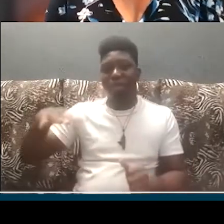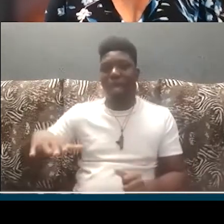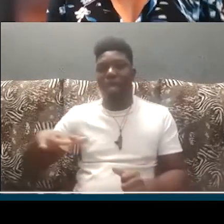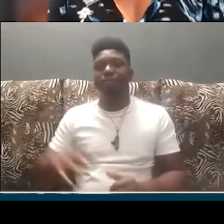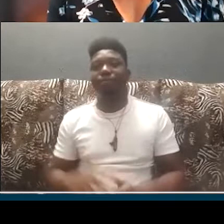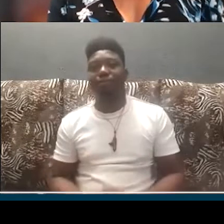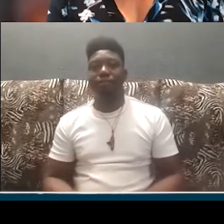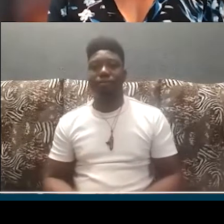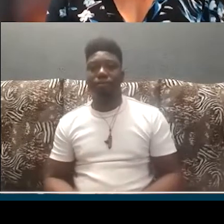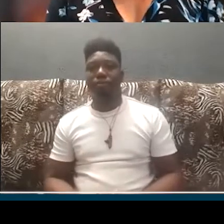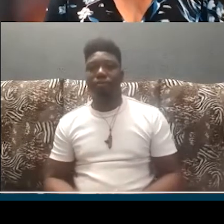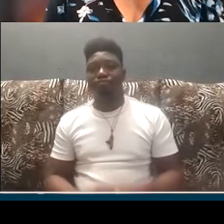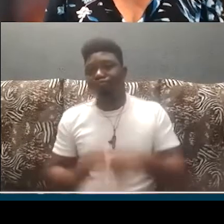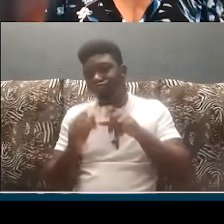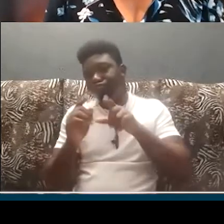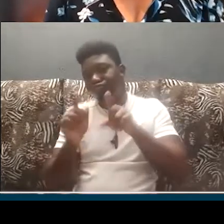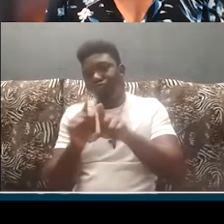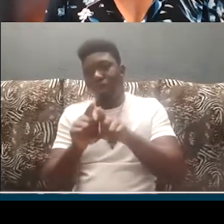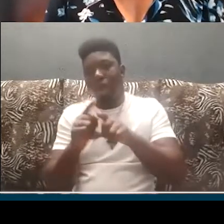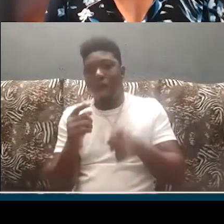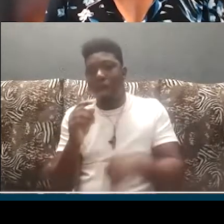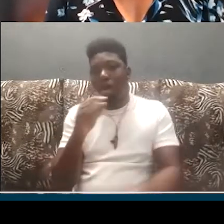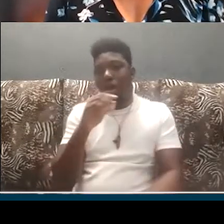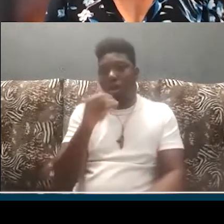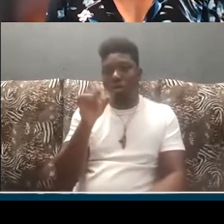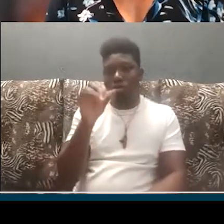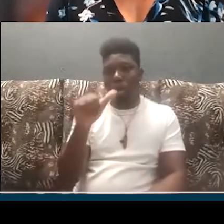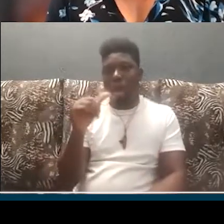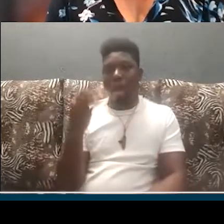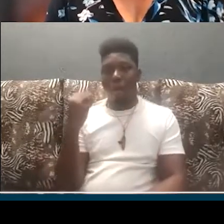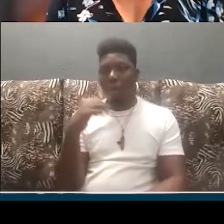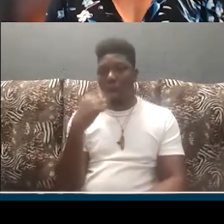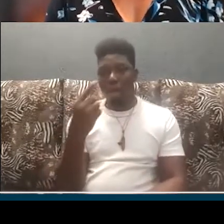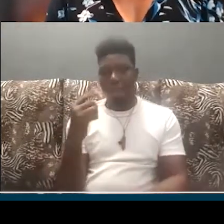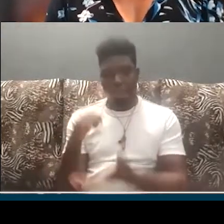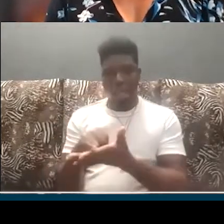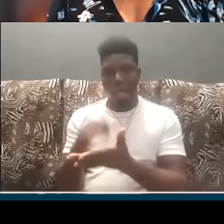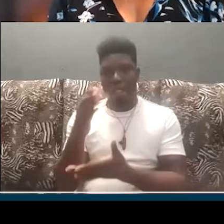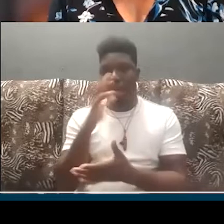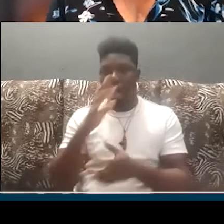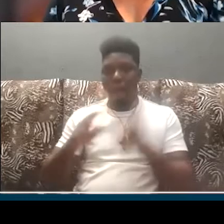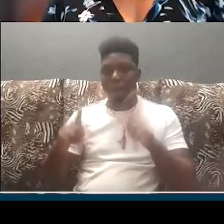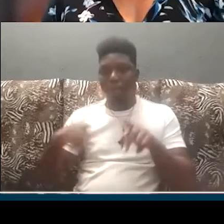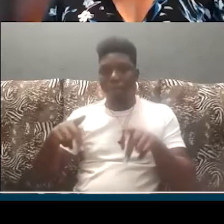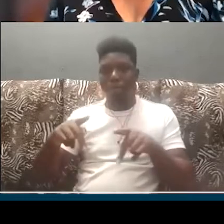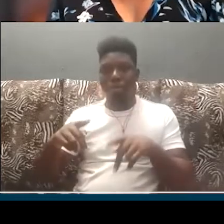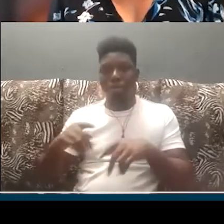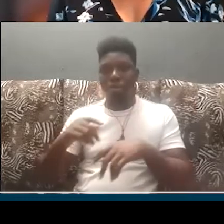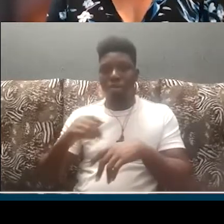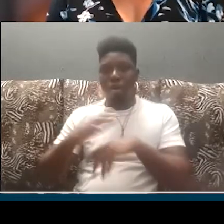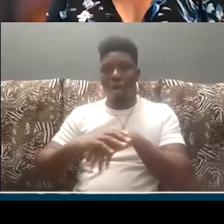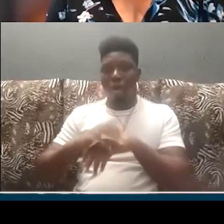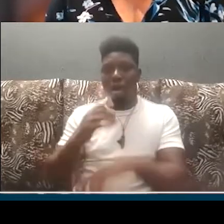like Joy was just saying, that there are people on the spectrum that you may not know they are